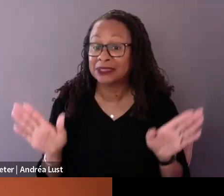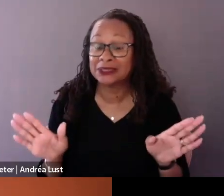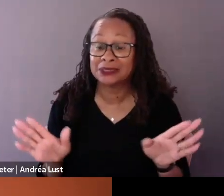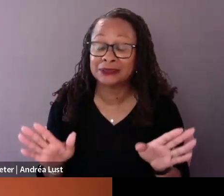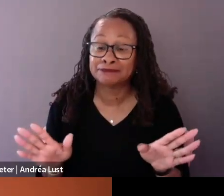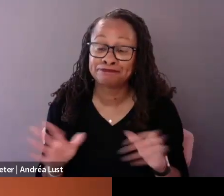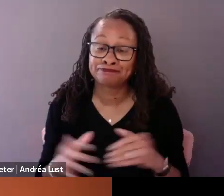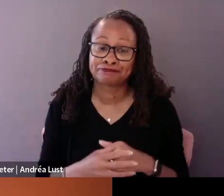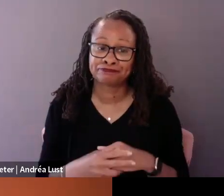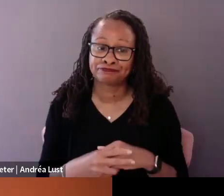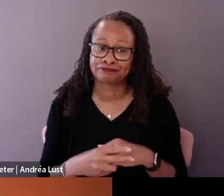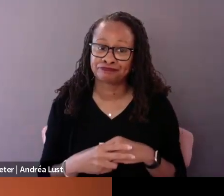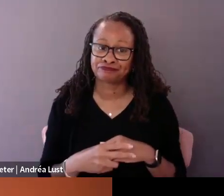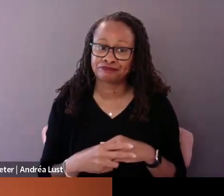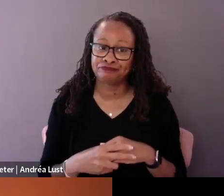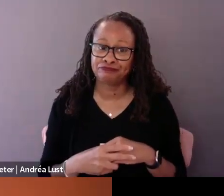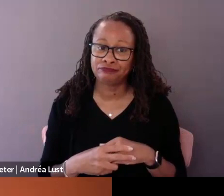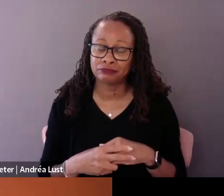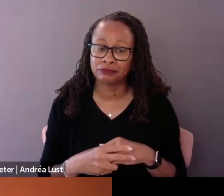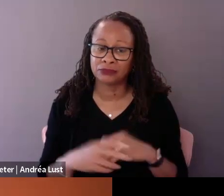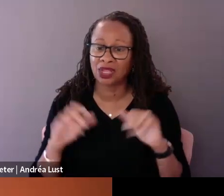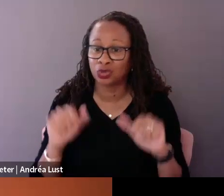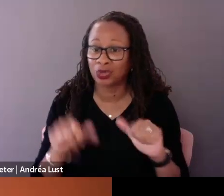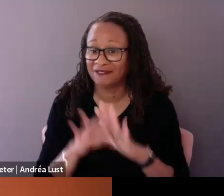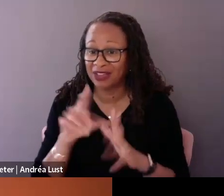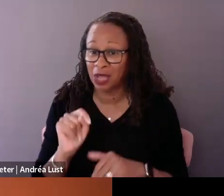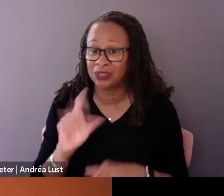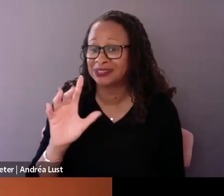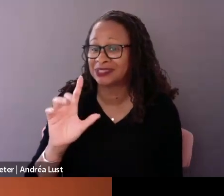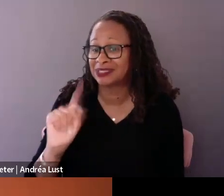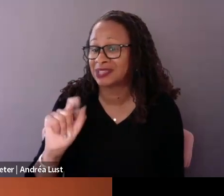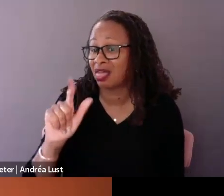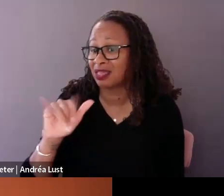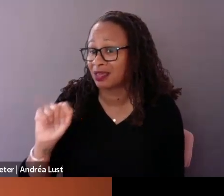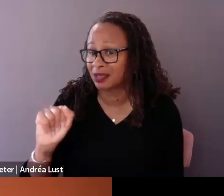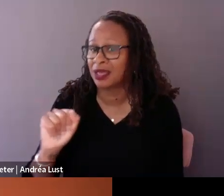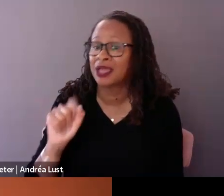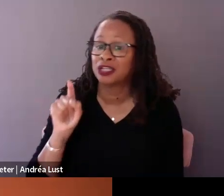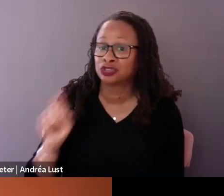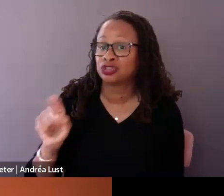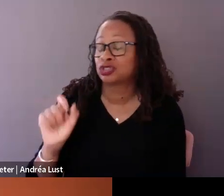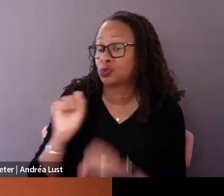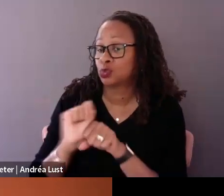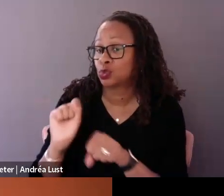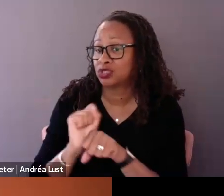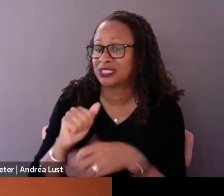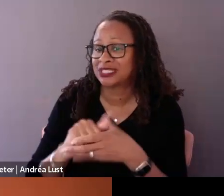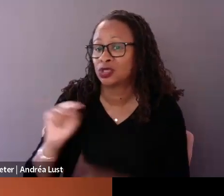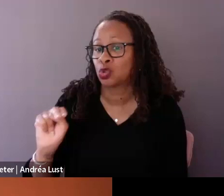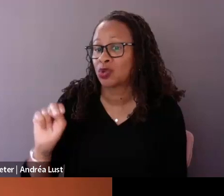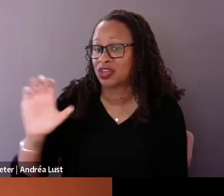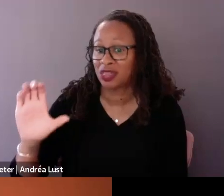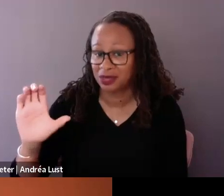you know, what you can find out about Talia essentially is that she is working in North